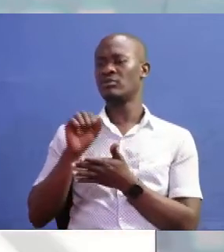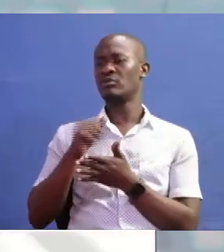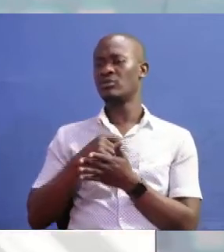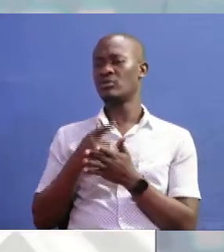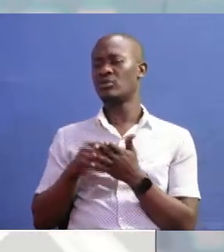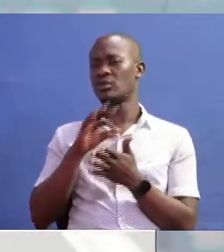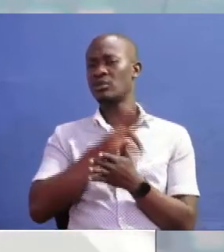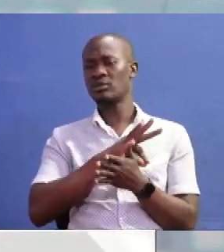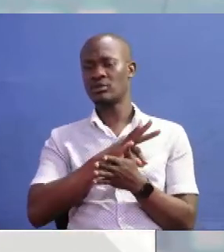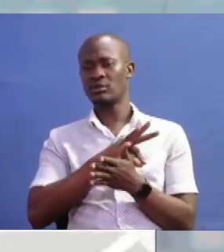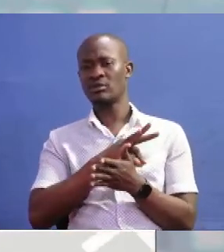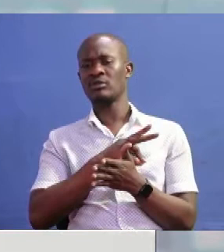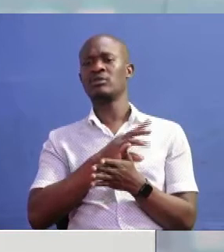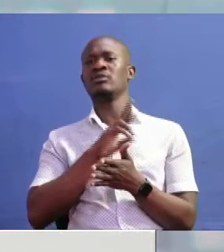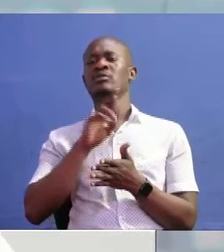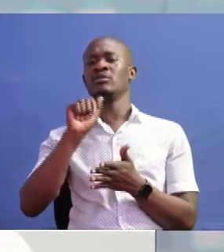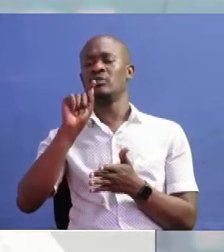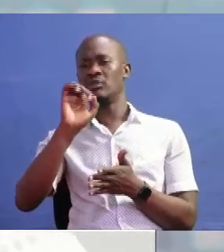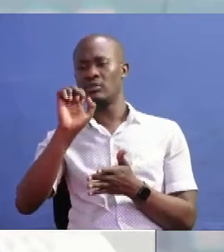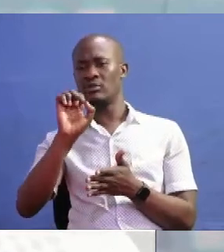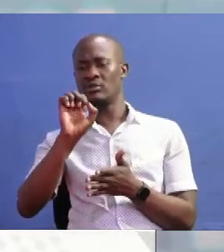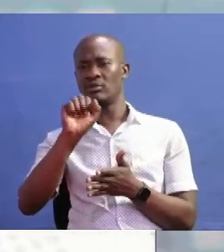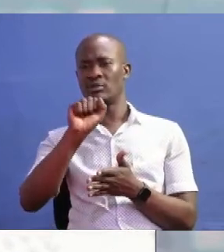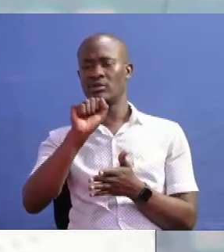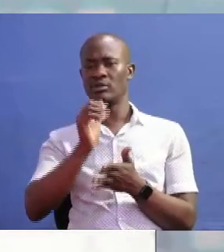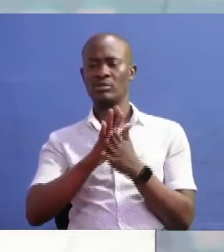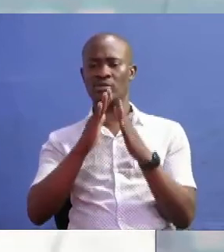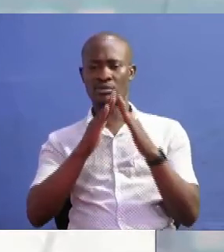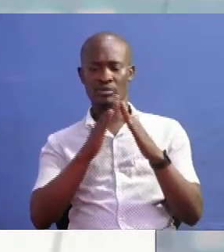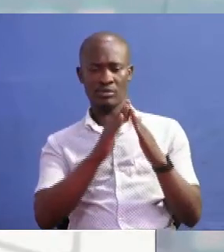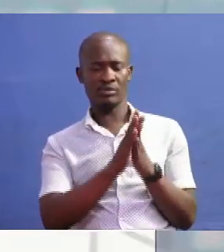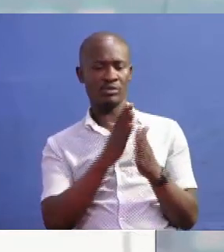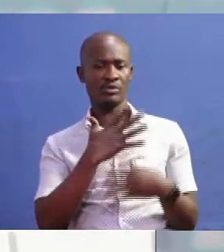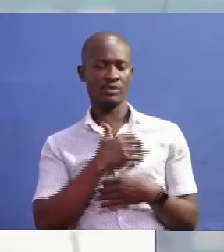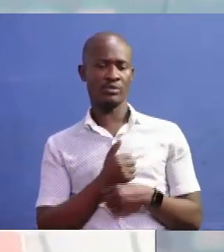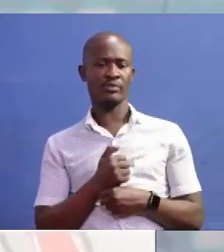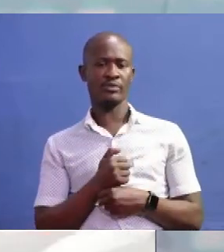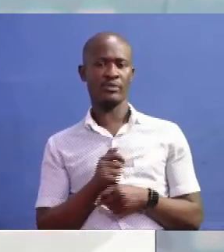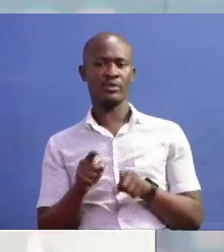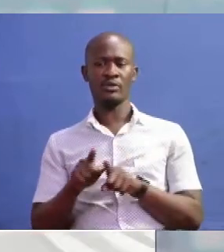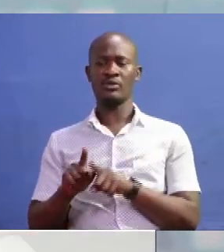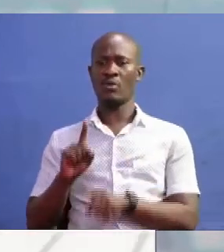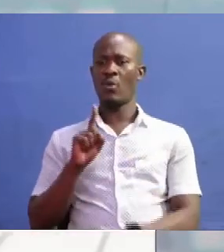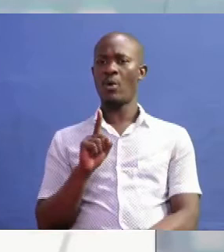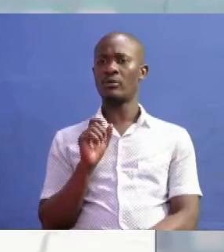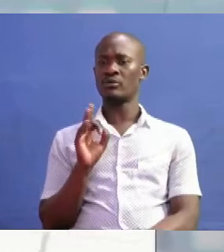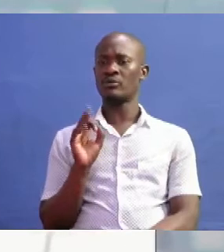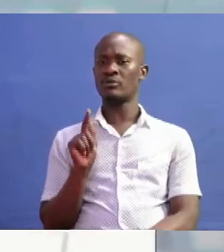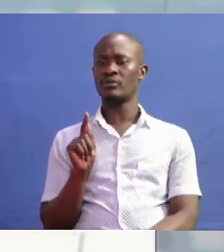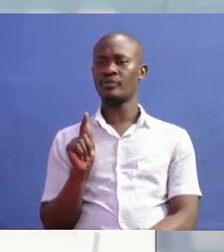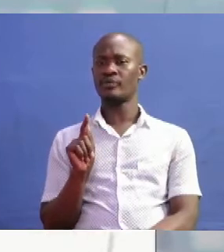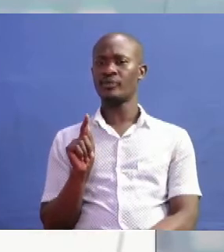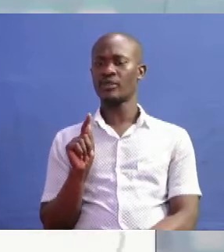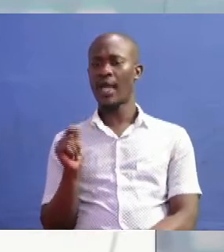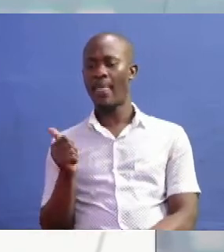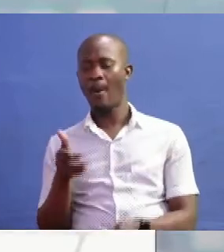call REITs, or even what we call real estate unit trust. And also one other way